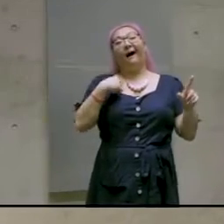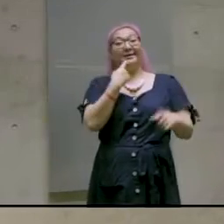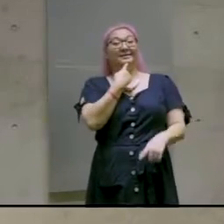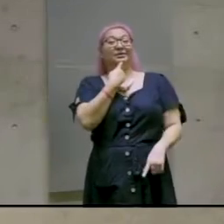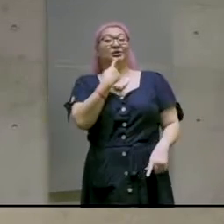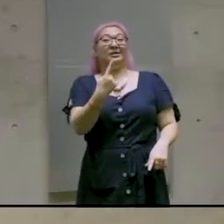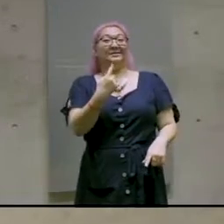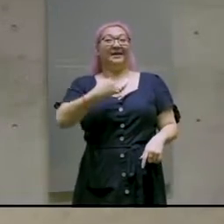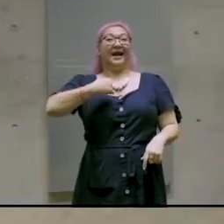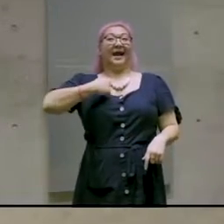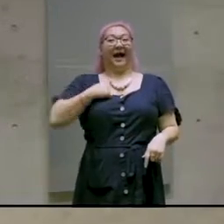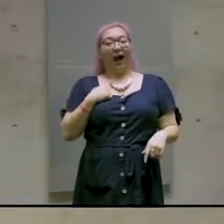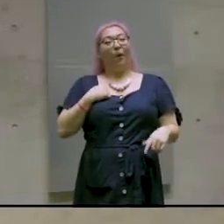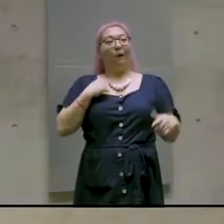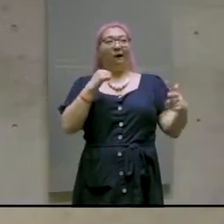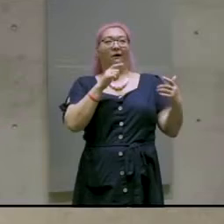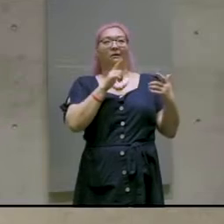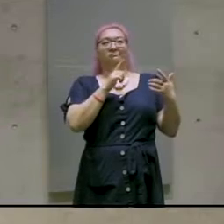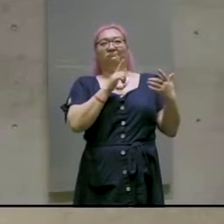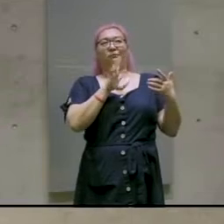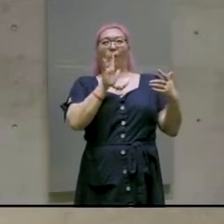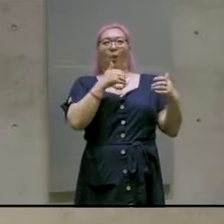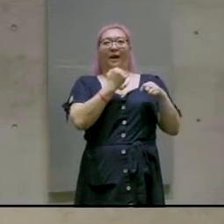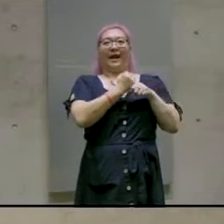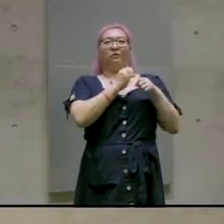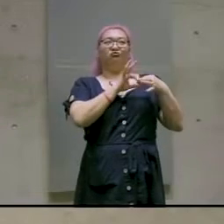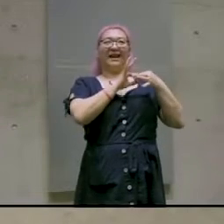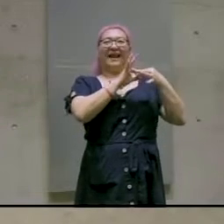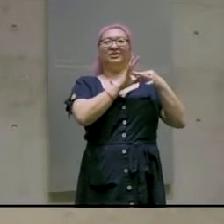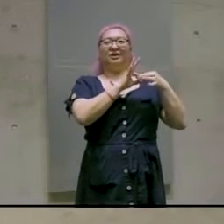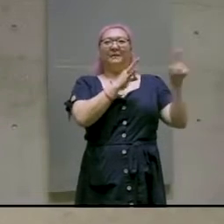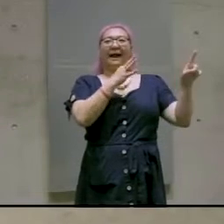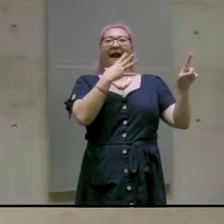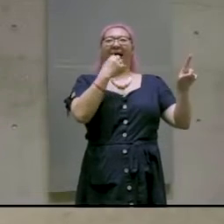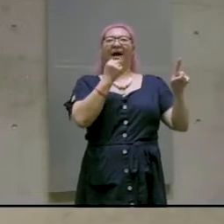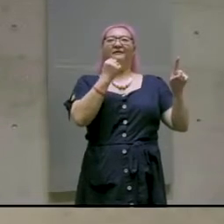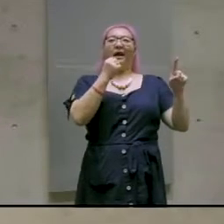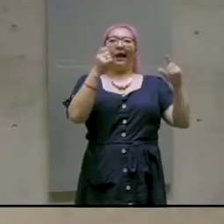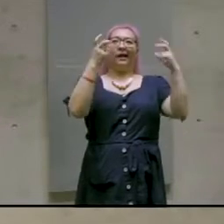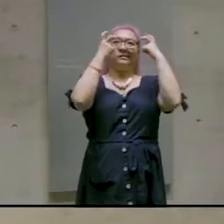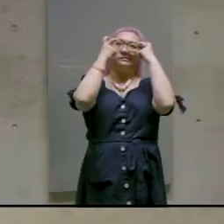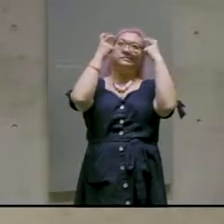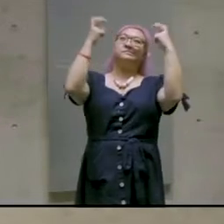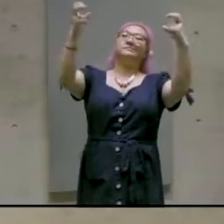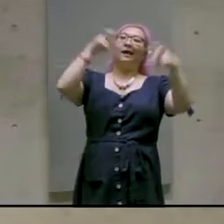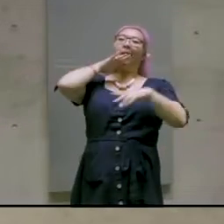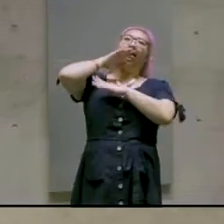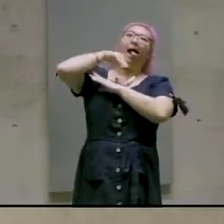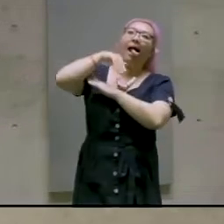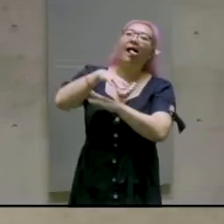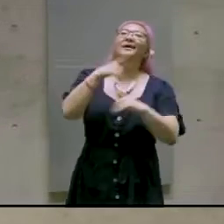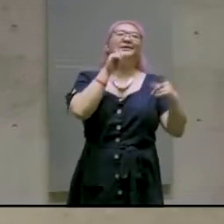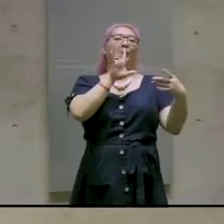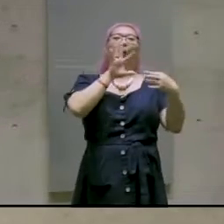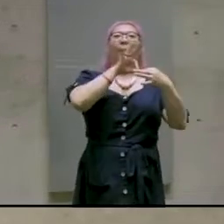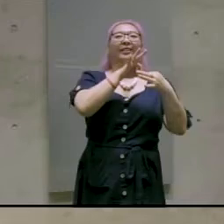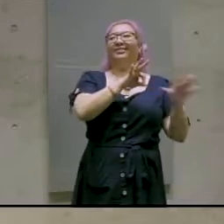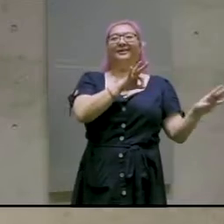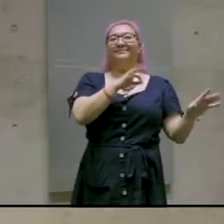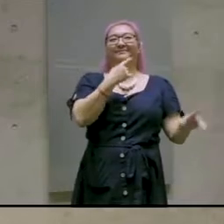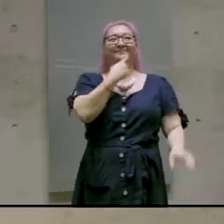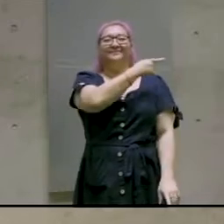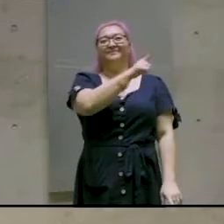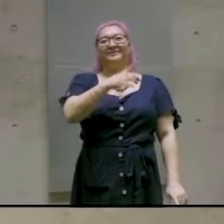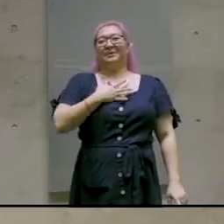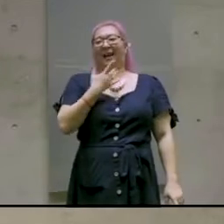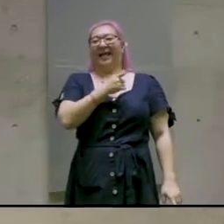did add the word carnal, making sure that as much as possible this option was visible as what it actually ended up being. And this was also to